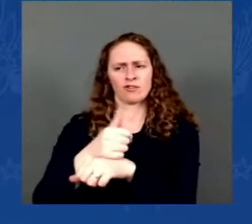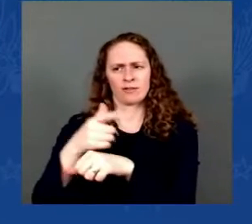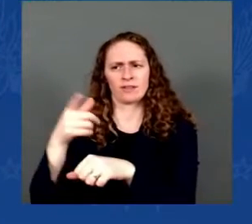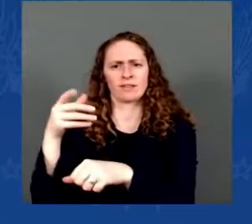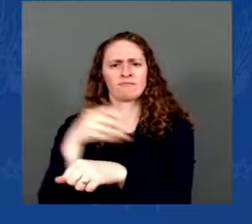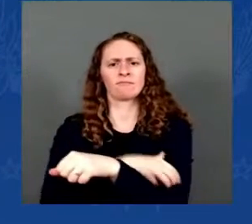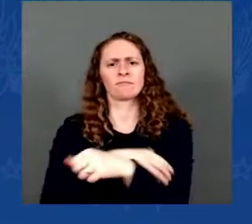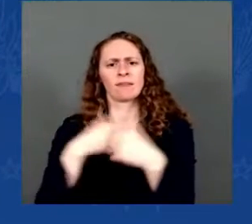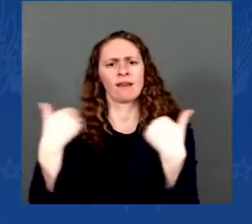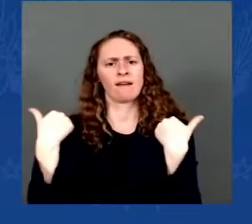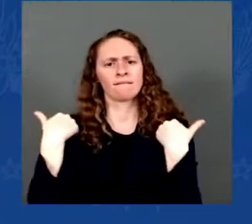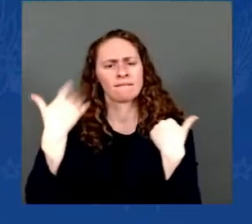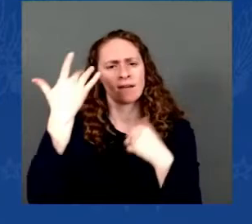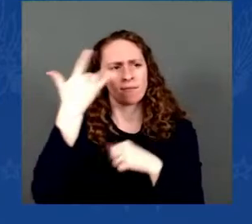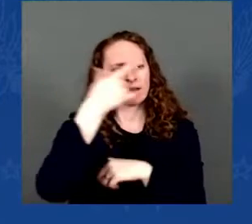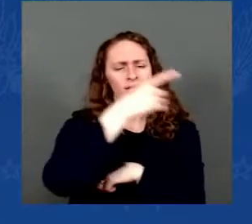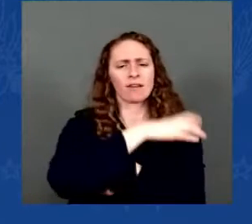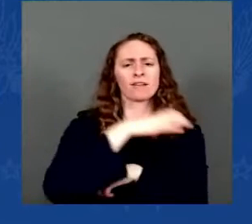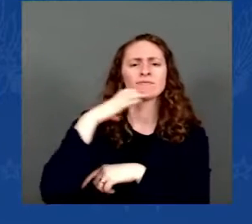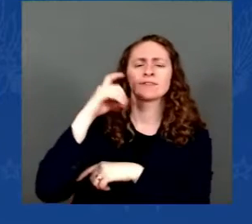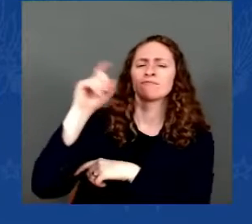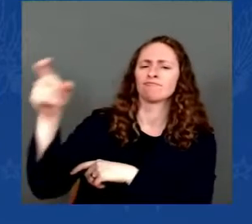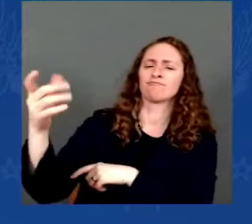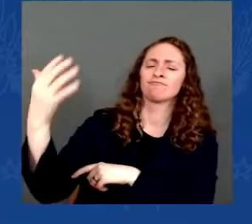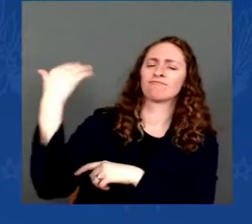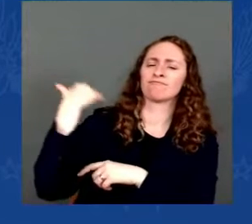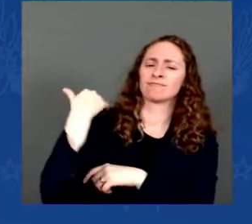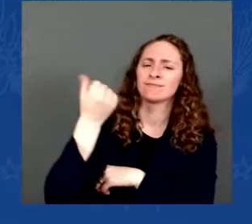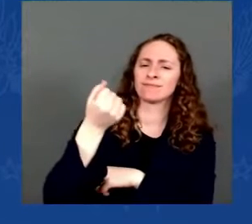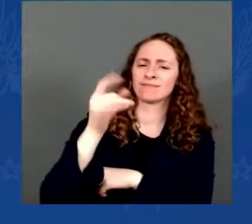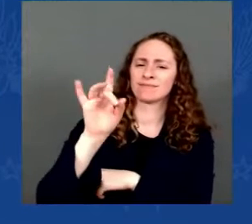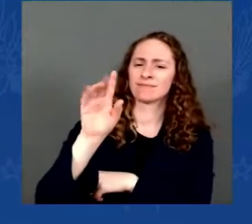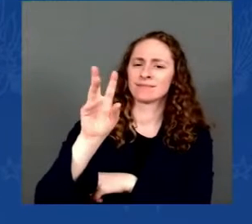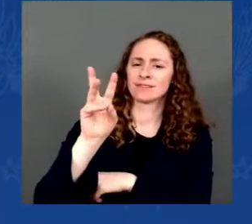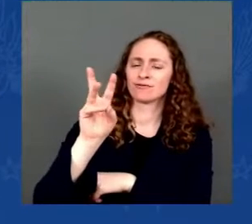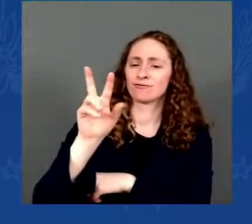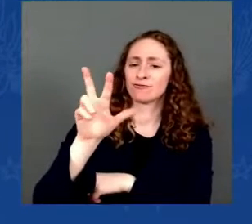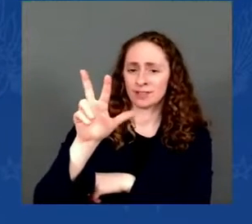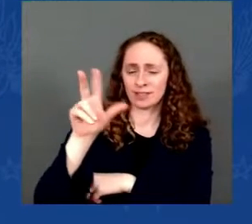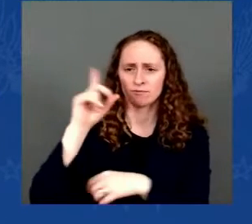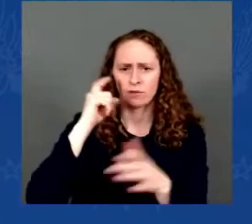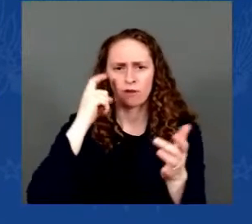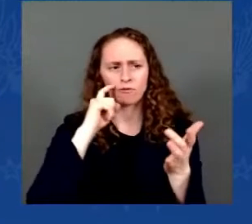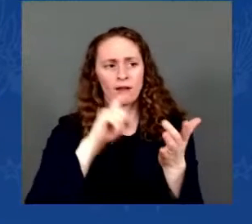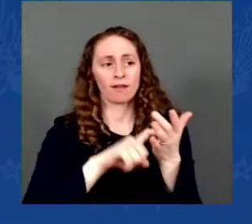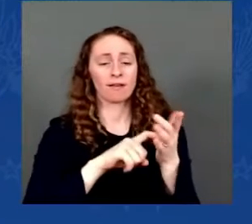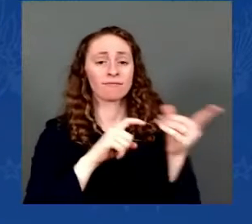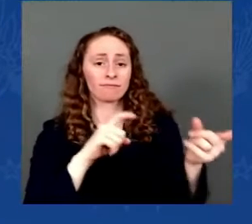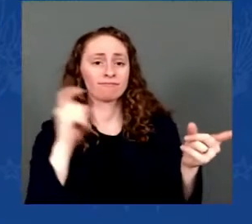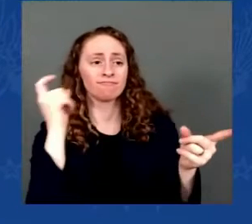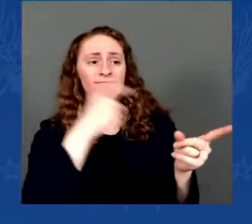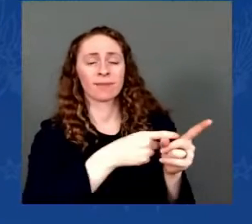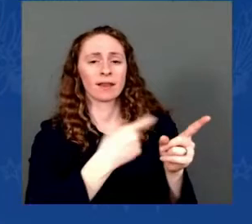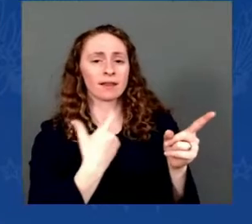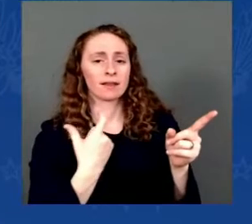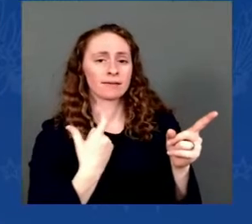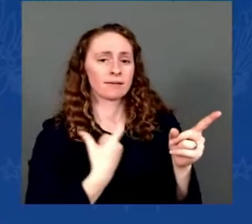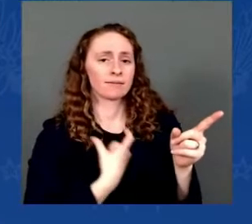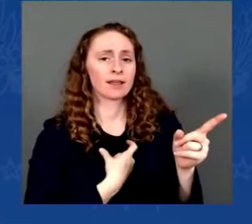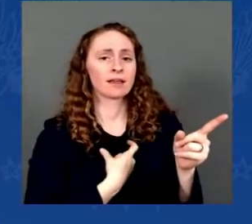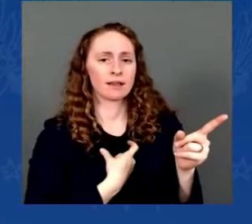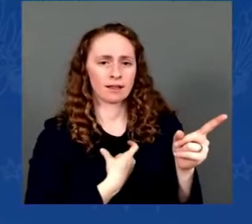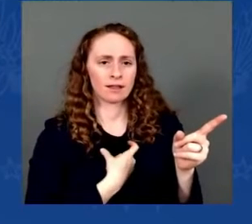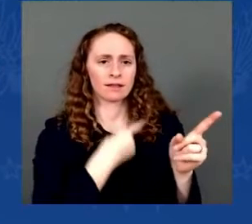posthumously awarded in the name of Congress the Medal of Honor to Staff Sergeant Earl D. Plumley, United States Army, for